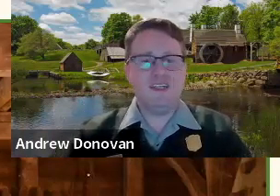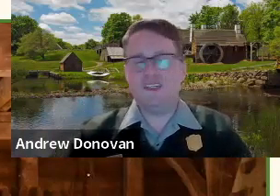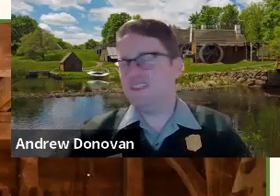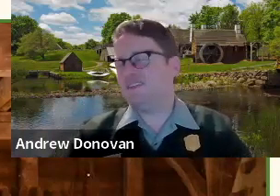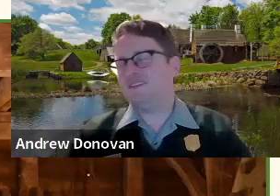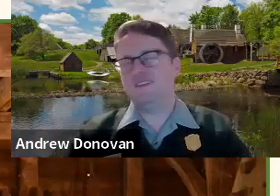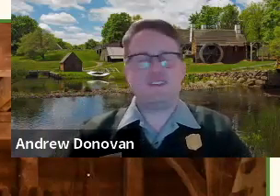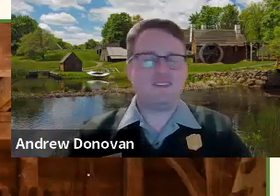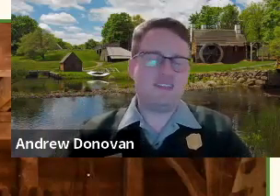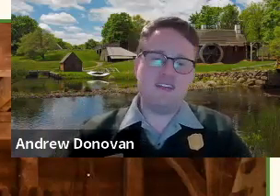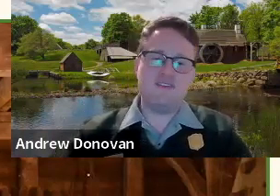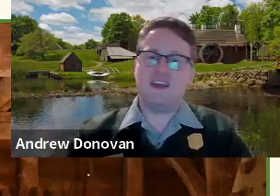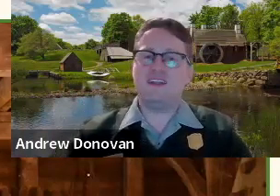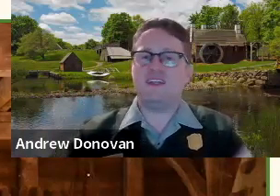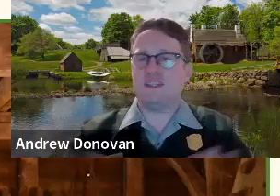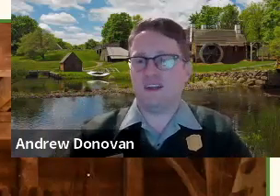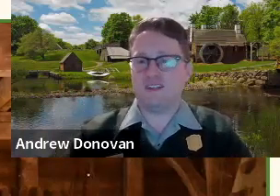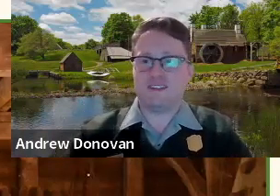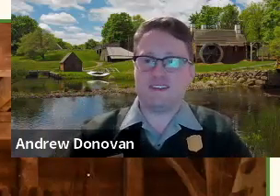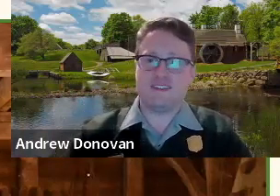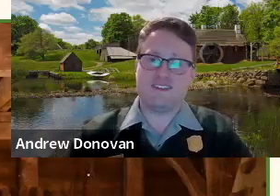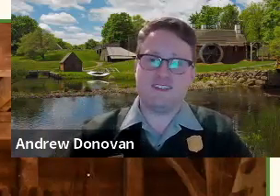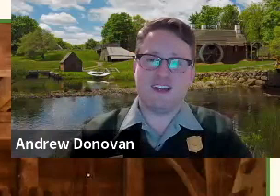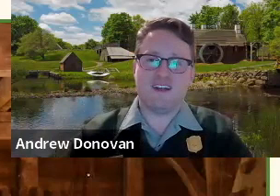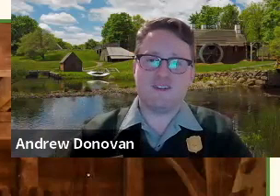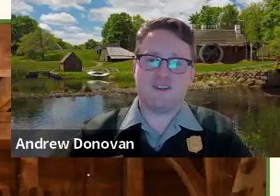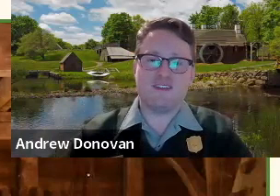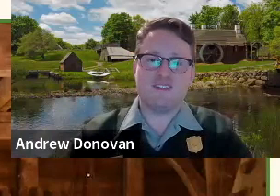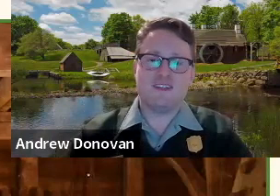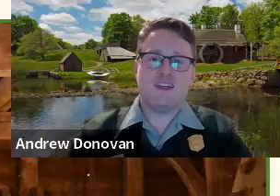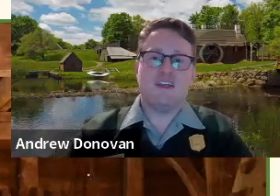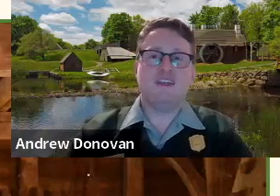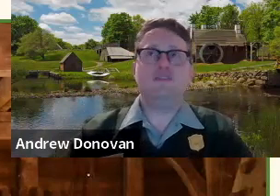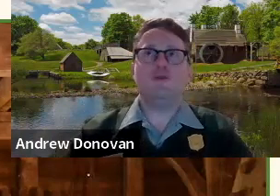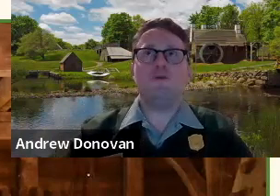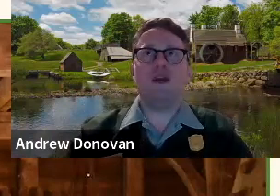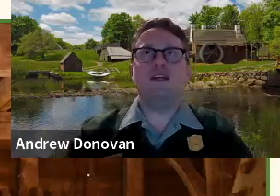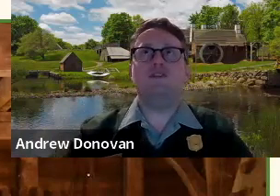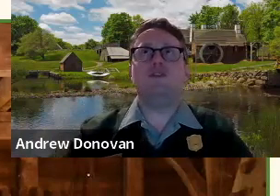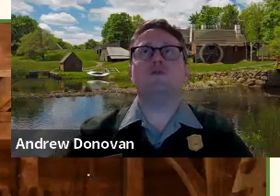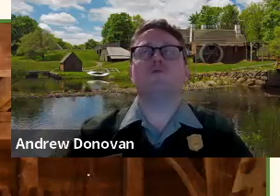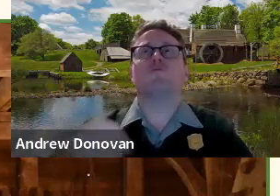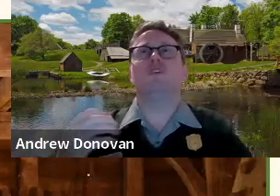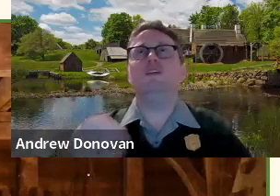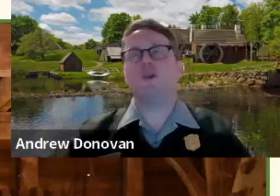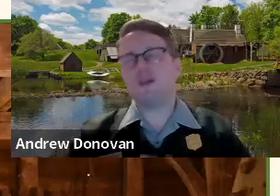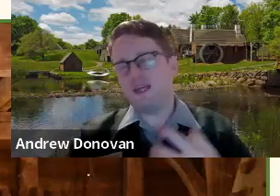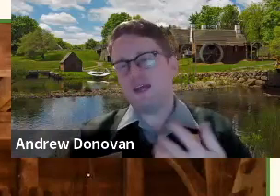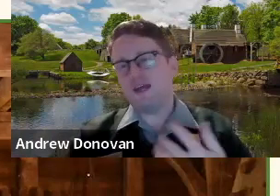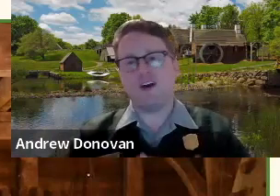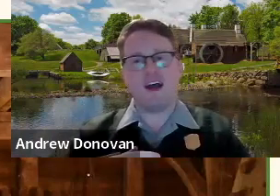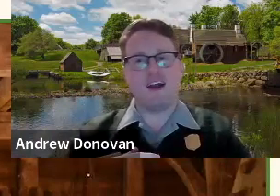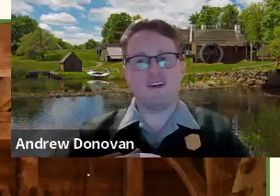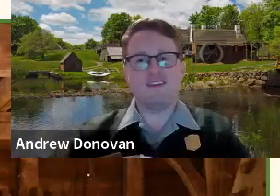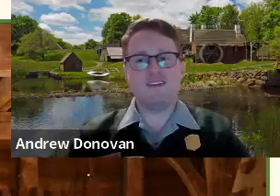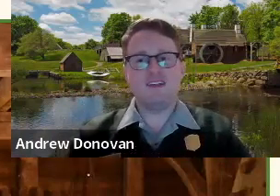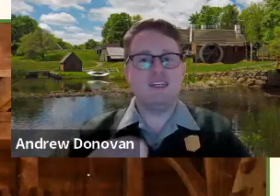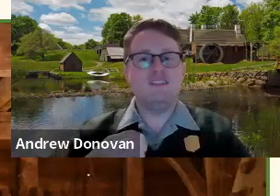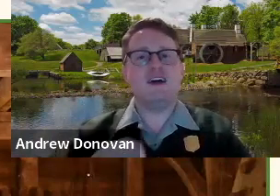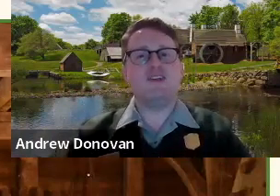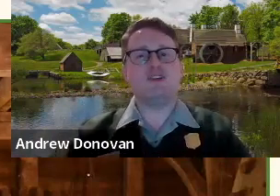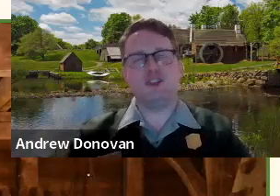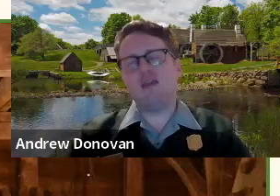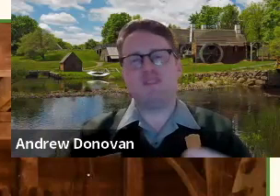mill. It is state-of-the-art technology in the 1600s. It's a way to rework that wrought